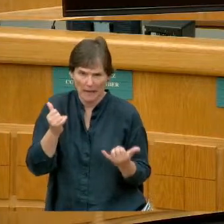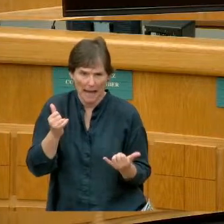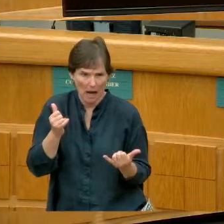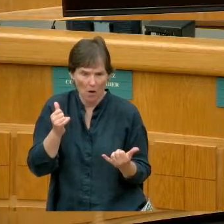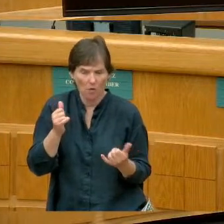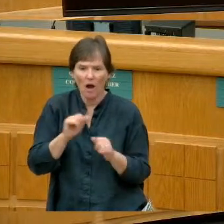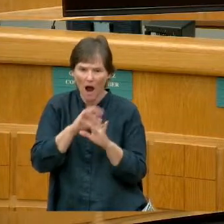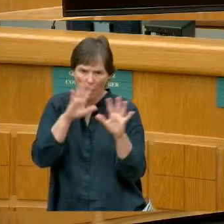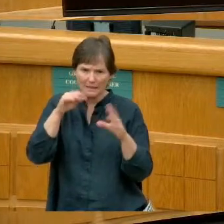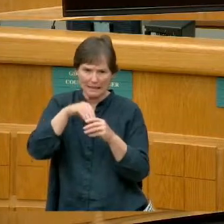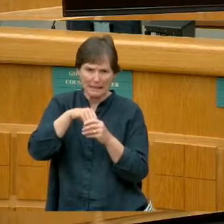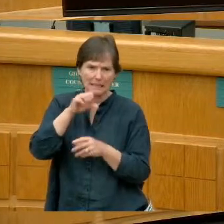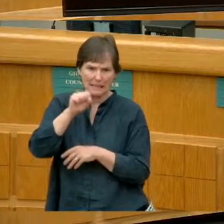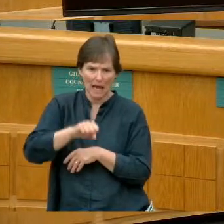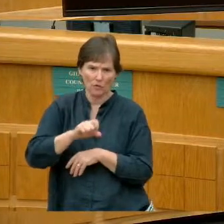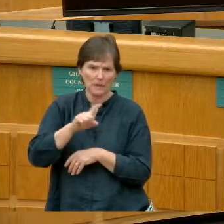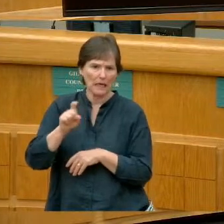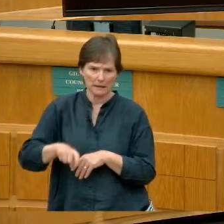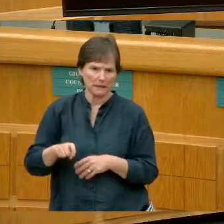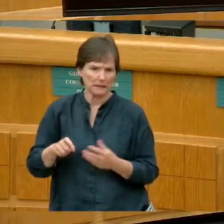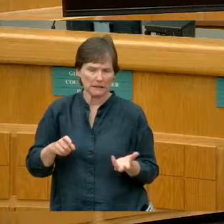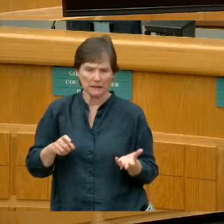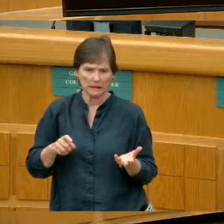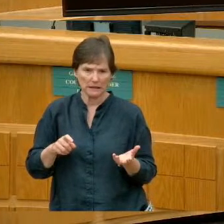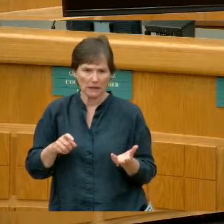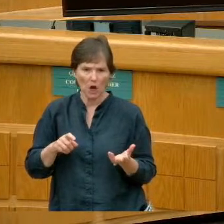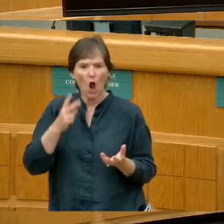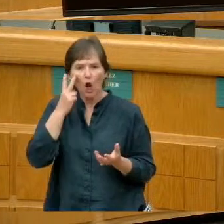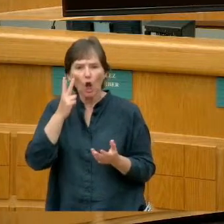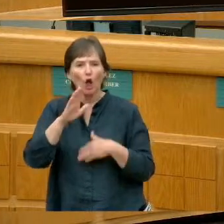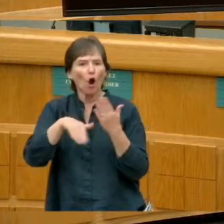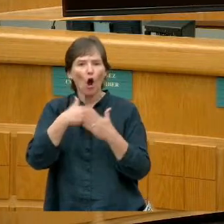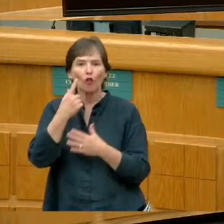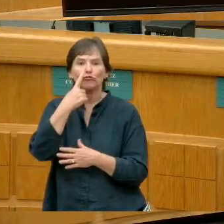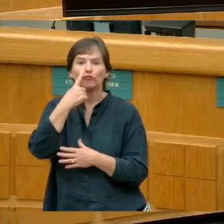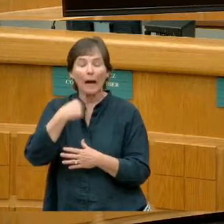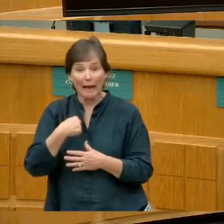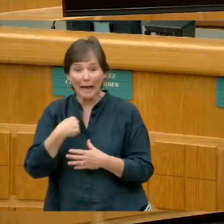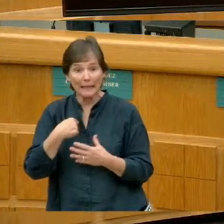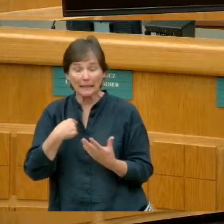shows you all of South Texas. I mean, look at that. Look at all the red.